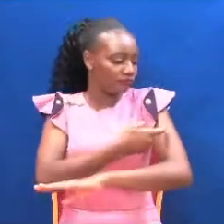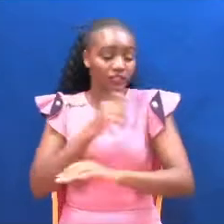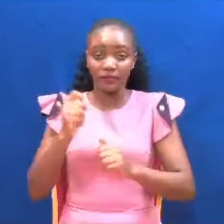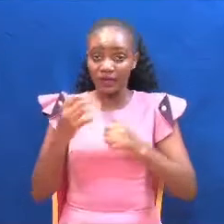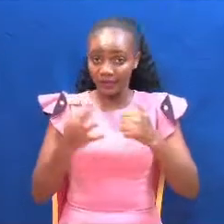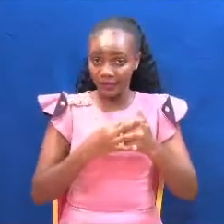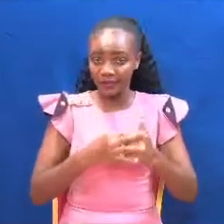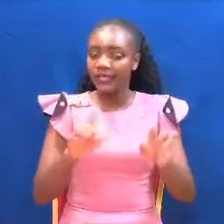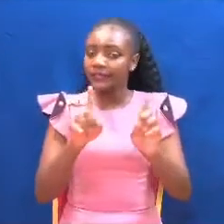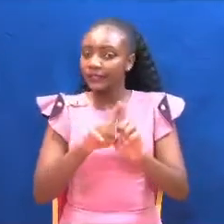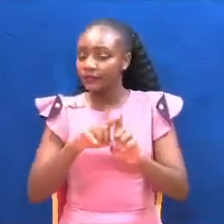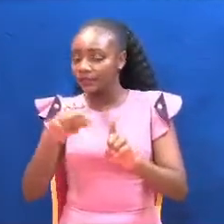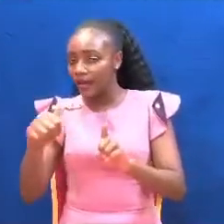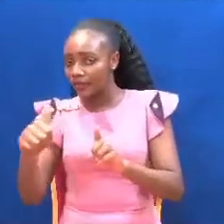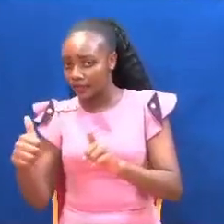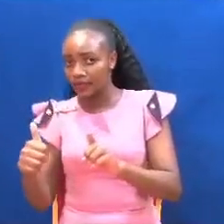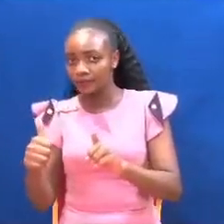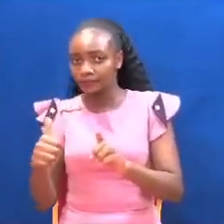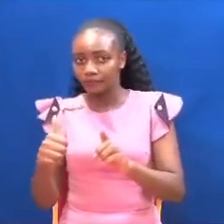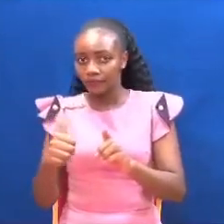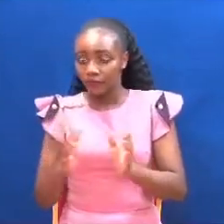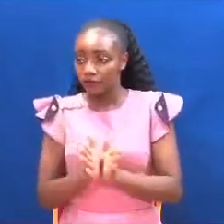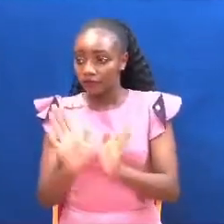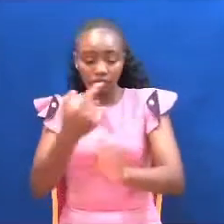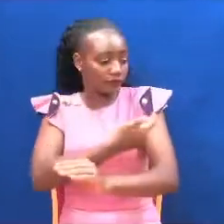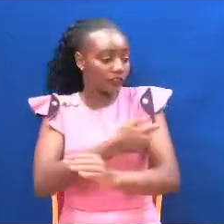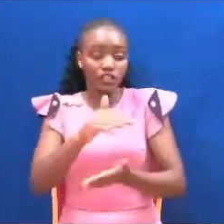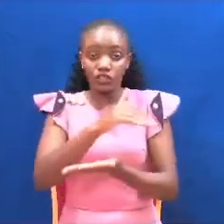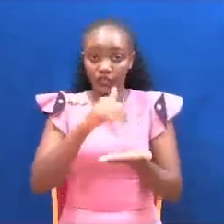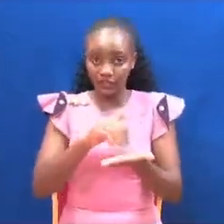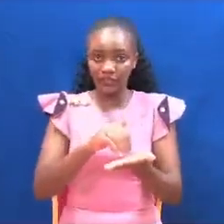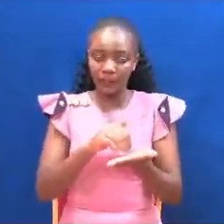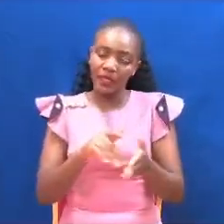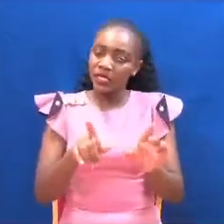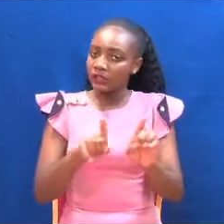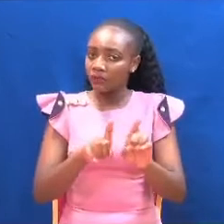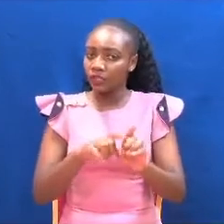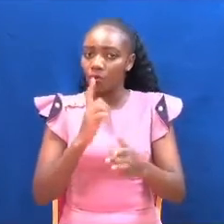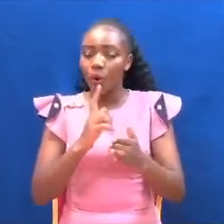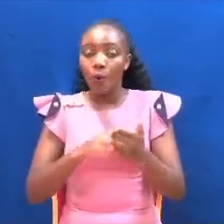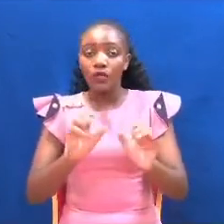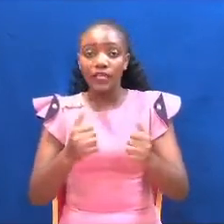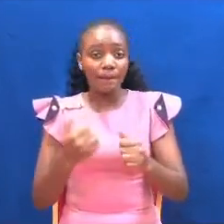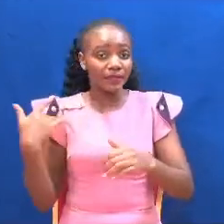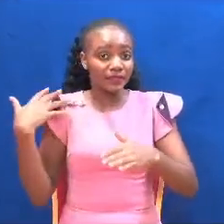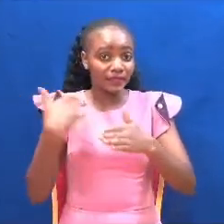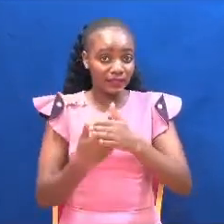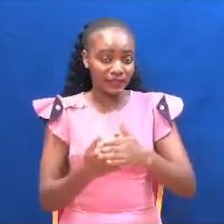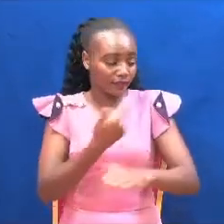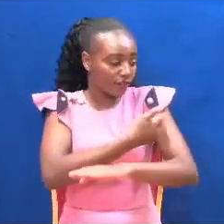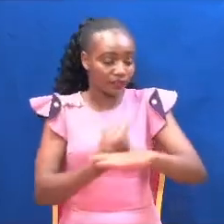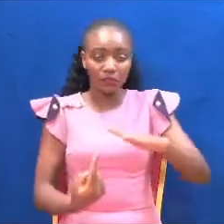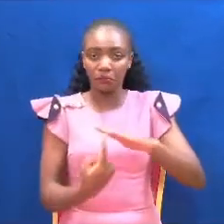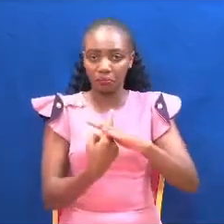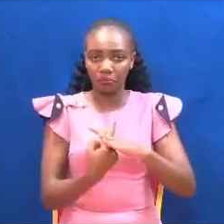and the imminent completion of a human vaccine center, the turbulence witnessed since vaccine rollout took off in March